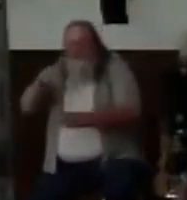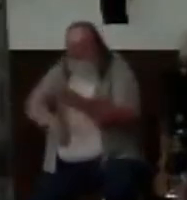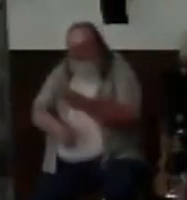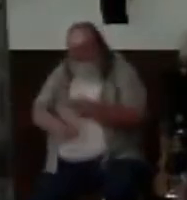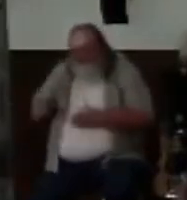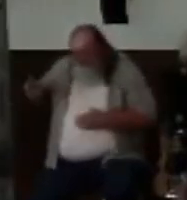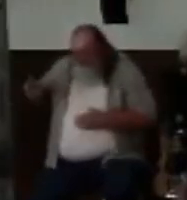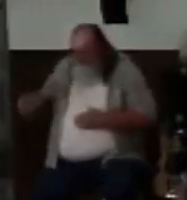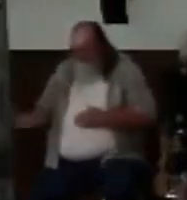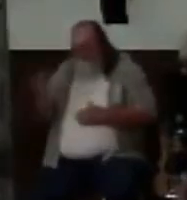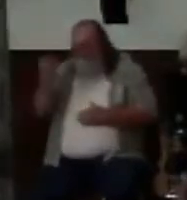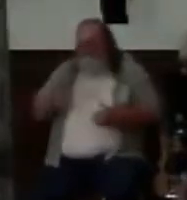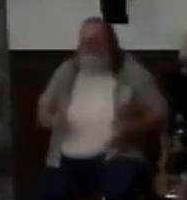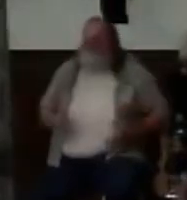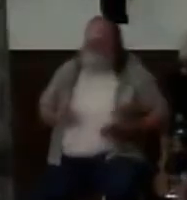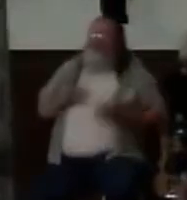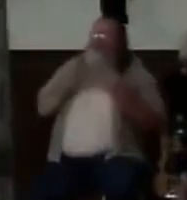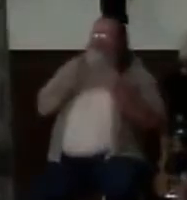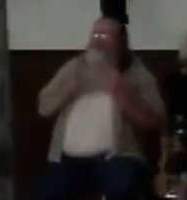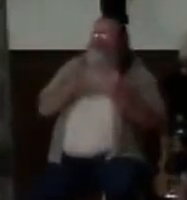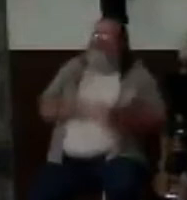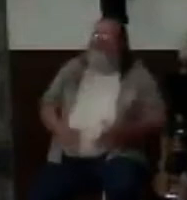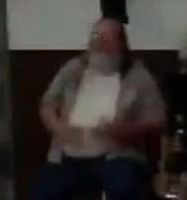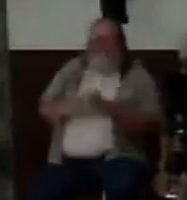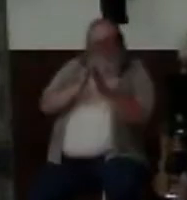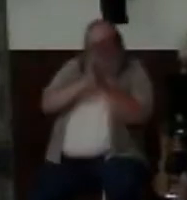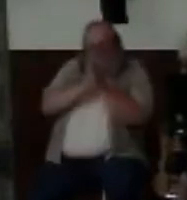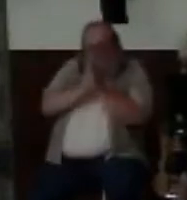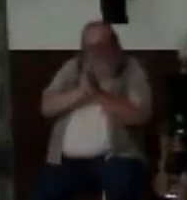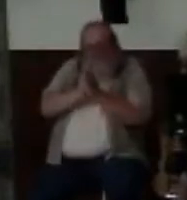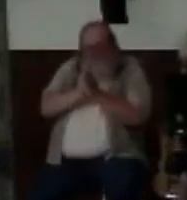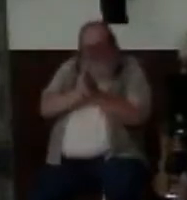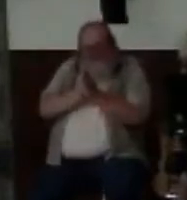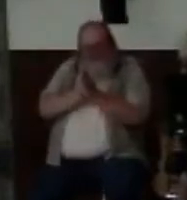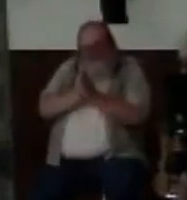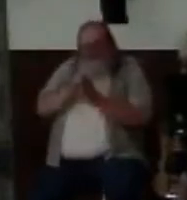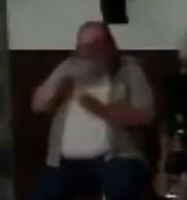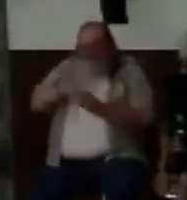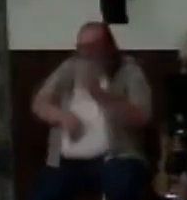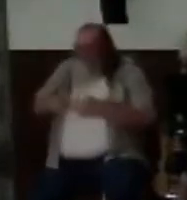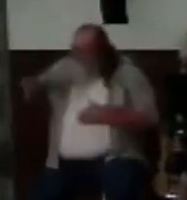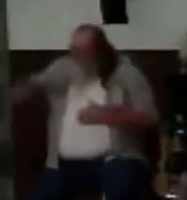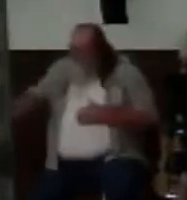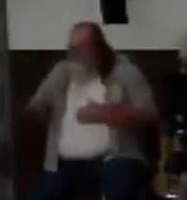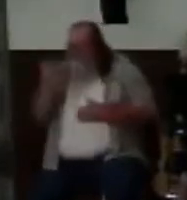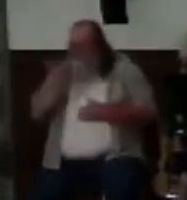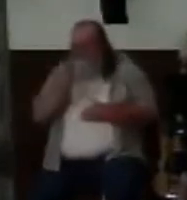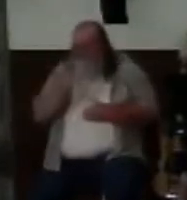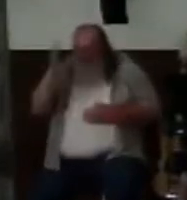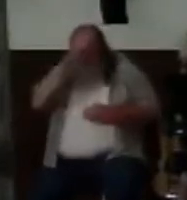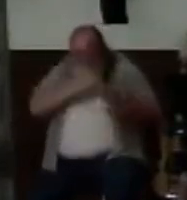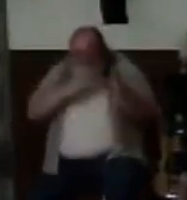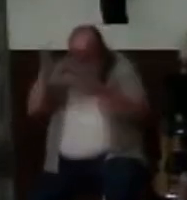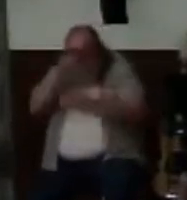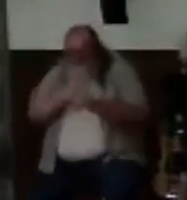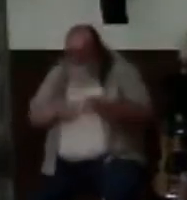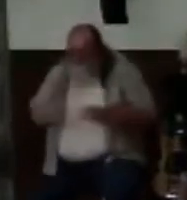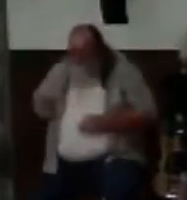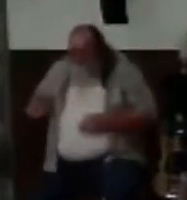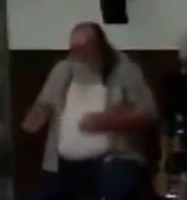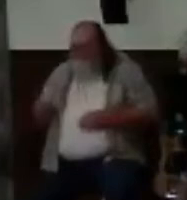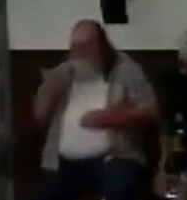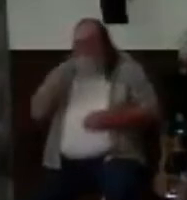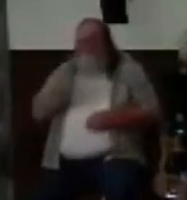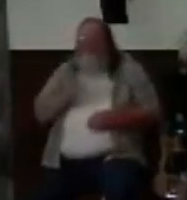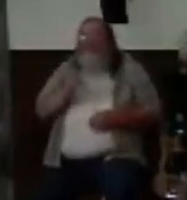To speak in newness, to pray in newness, but most importantly, we are to show those who have not